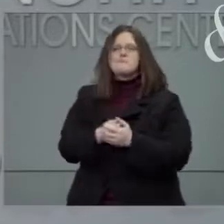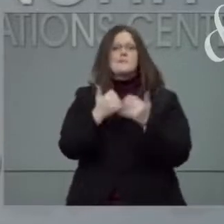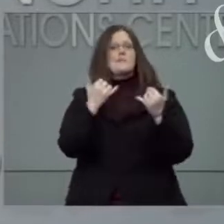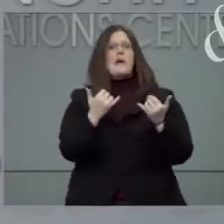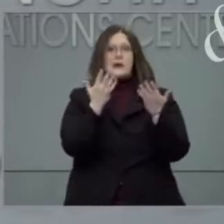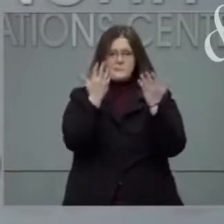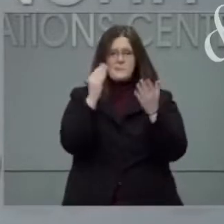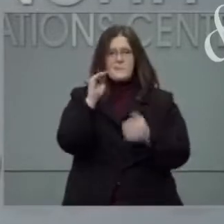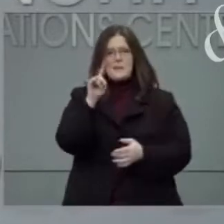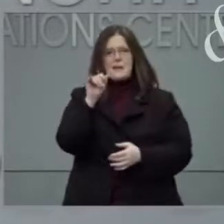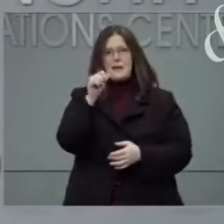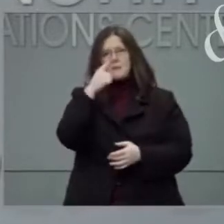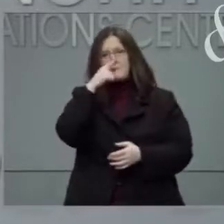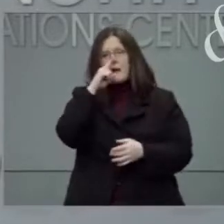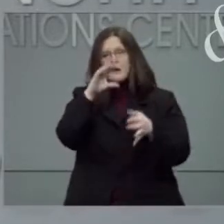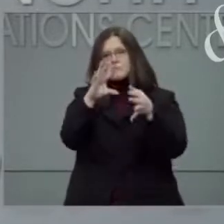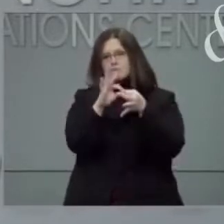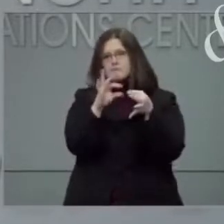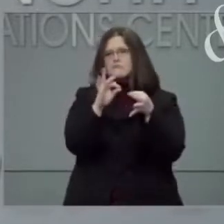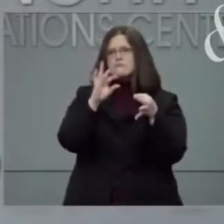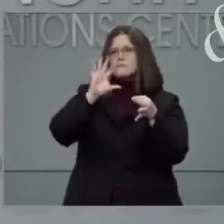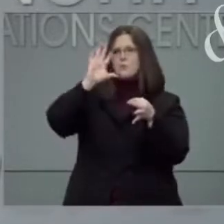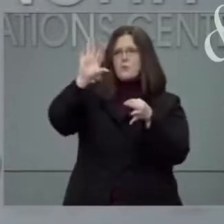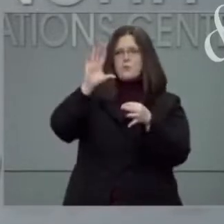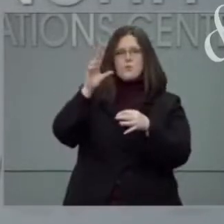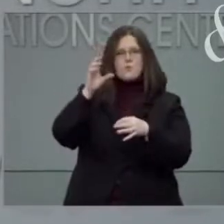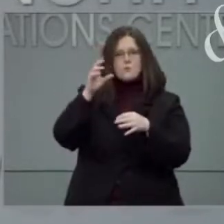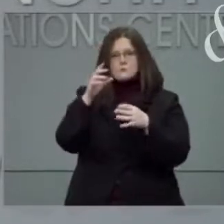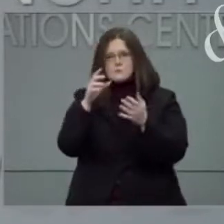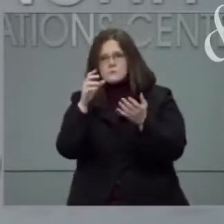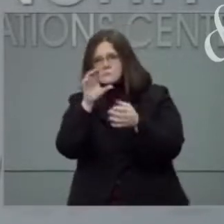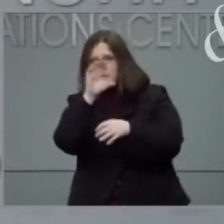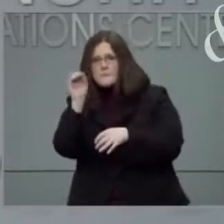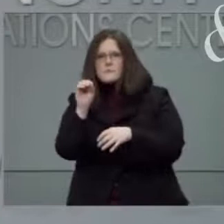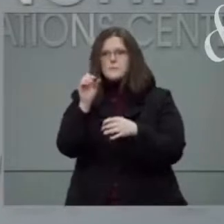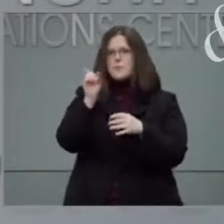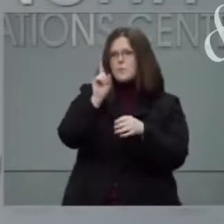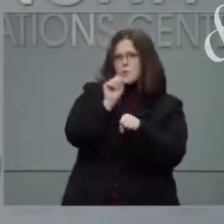identify yourself and your organization, we'll take the first question.